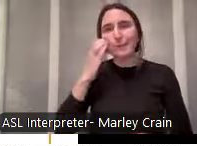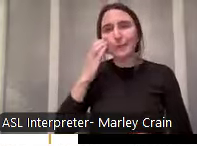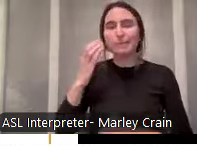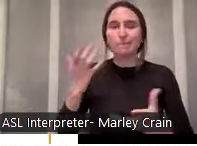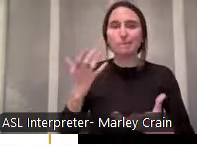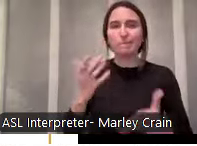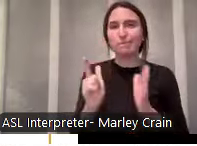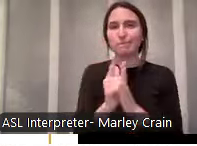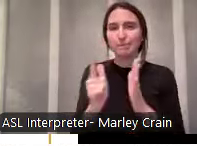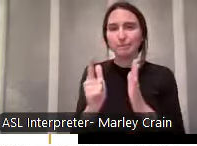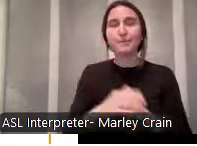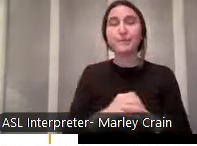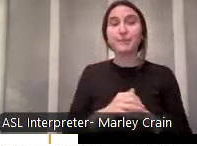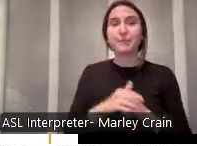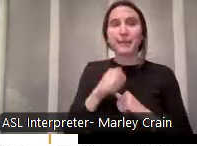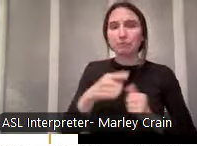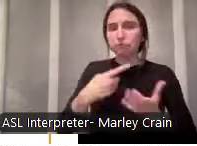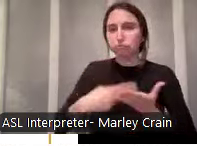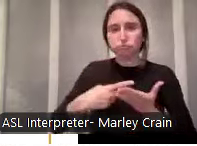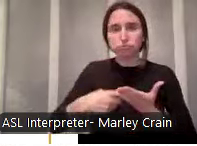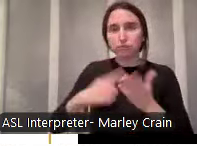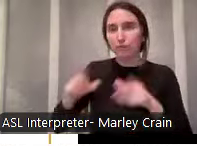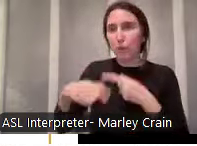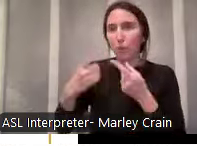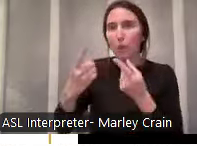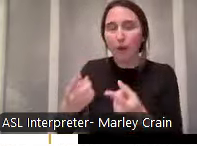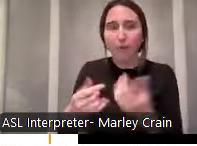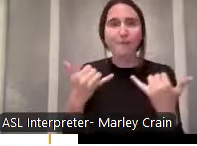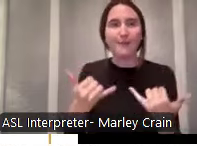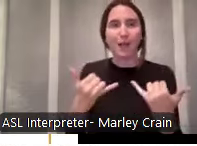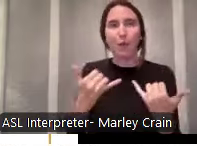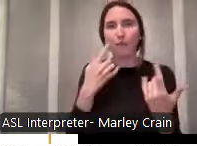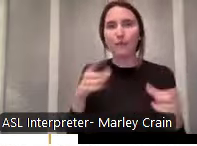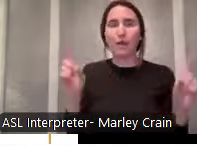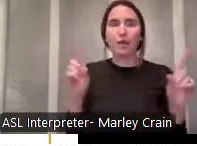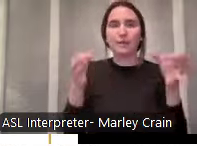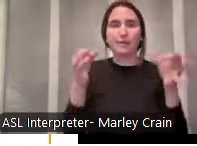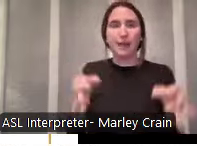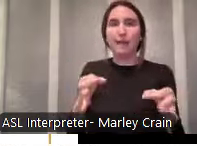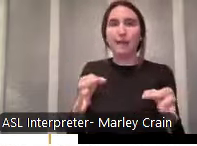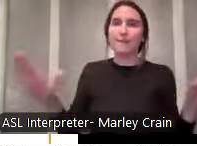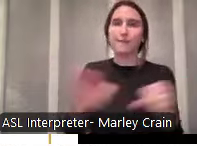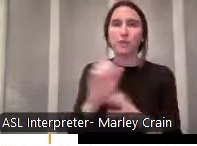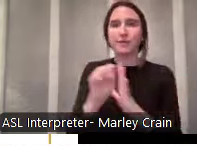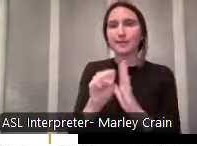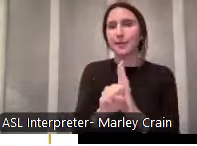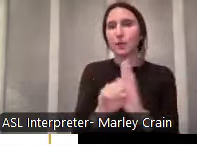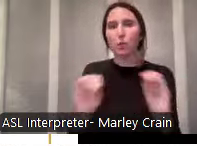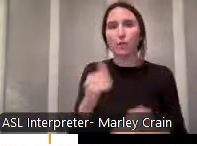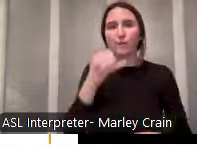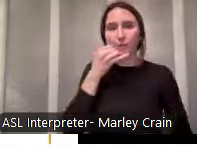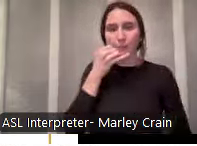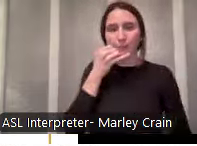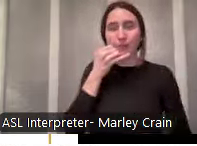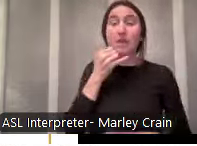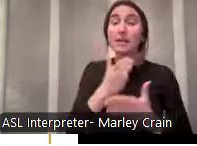the past a lot, but hasn't happened in a statewide way. Some schools already had this policy, so it may